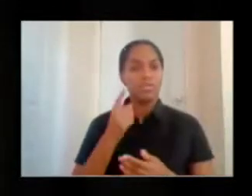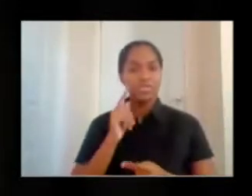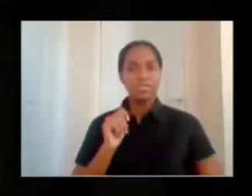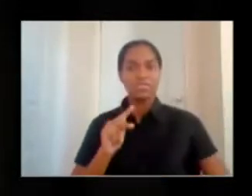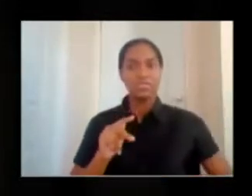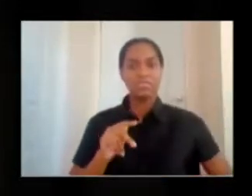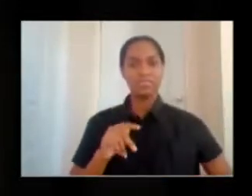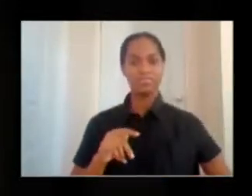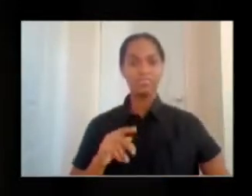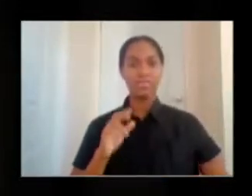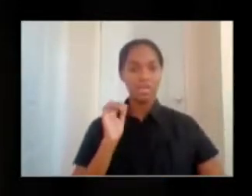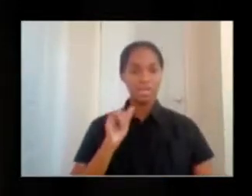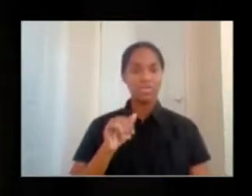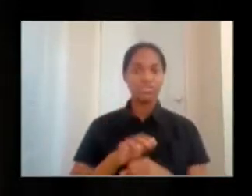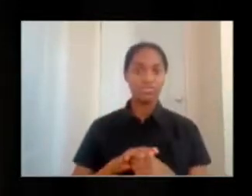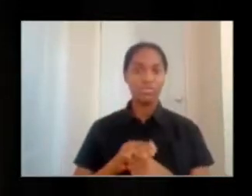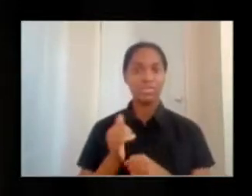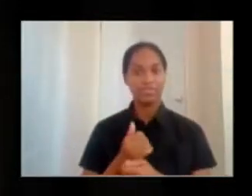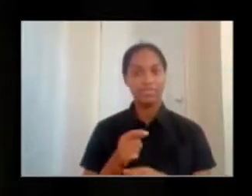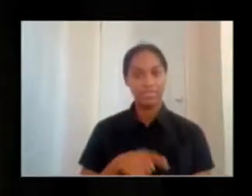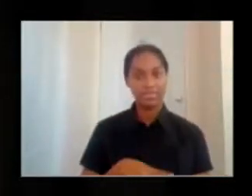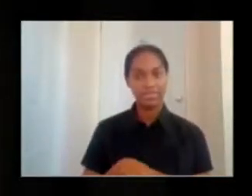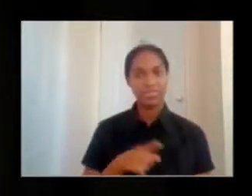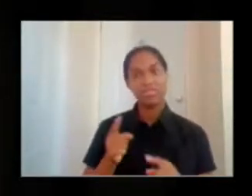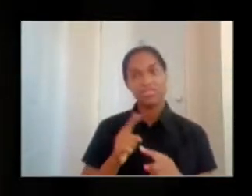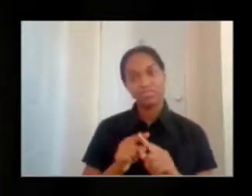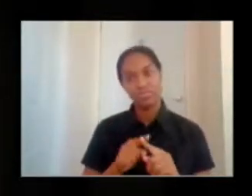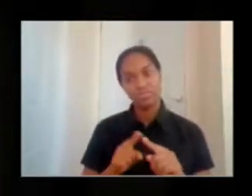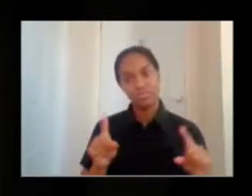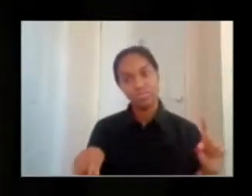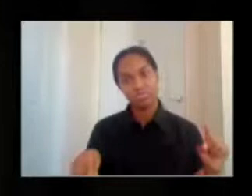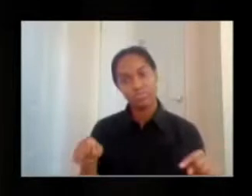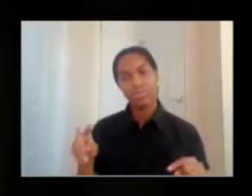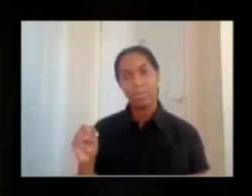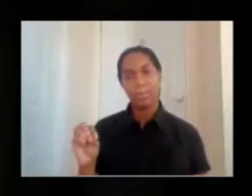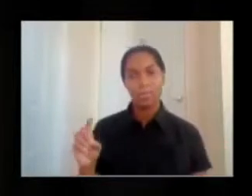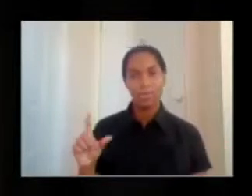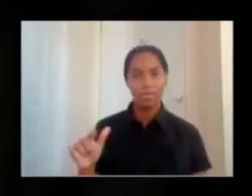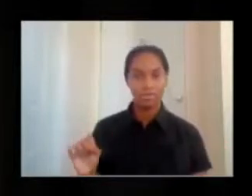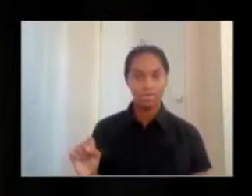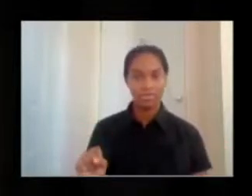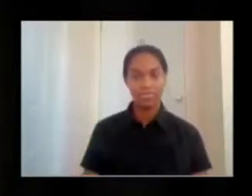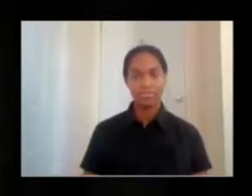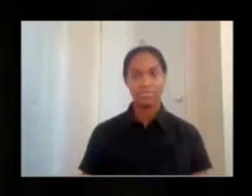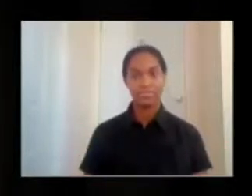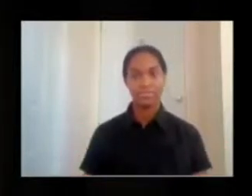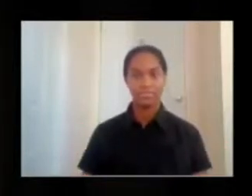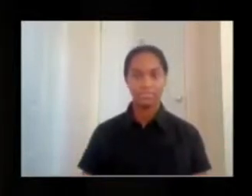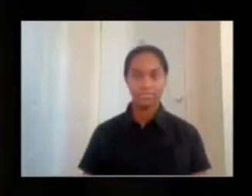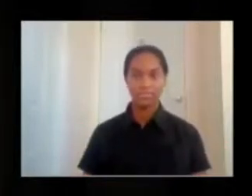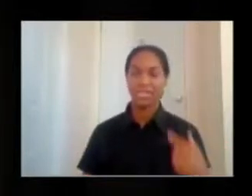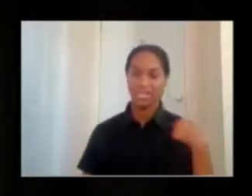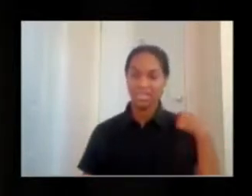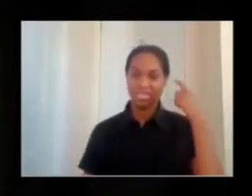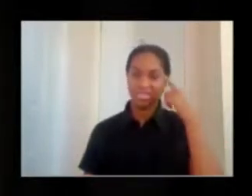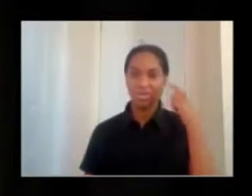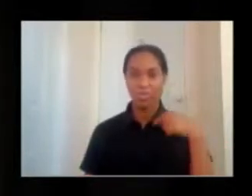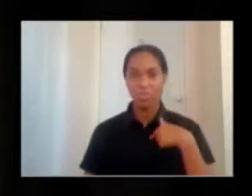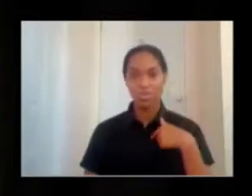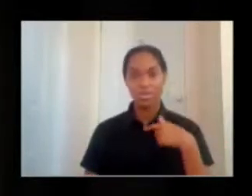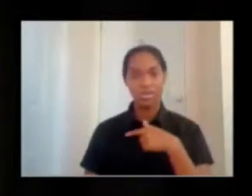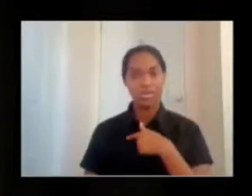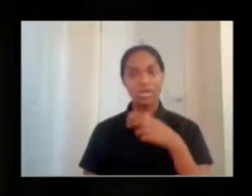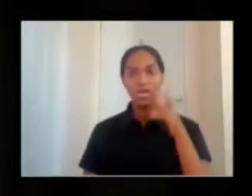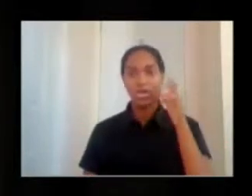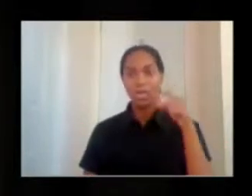that's the reason why we have, so many different, range of, models. So I think, we just heard about, Jamaica